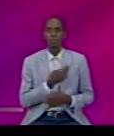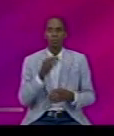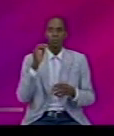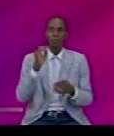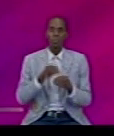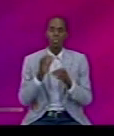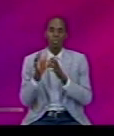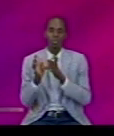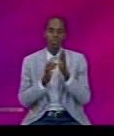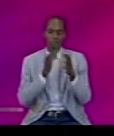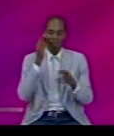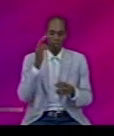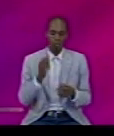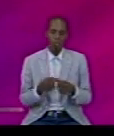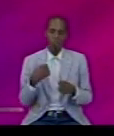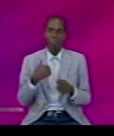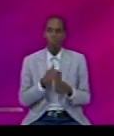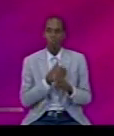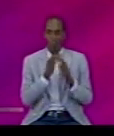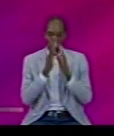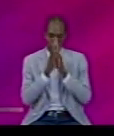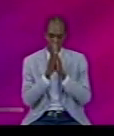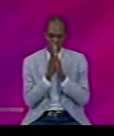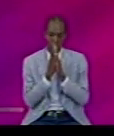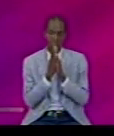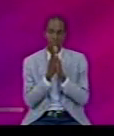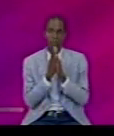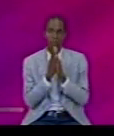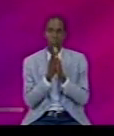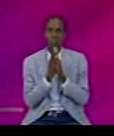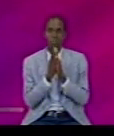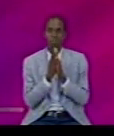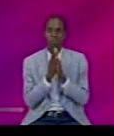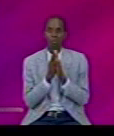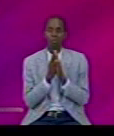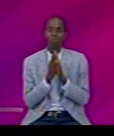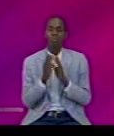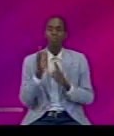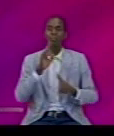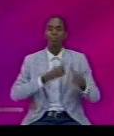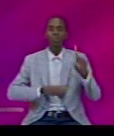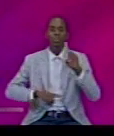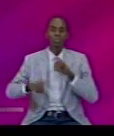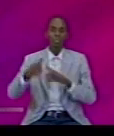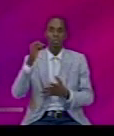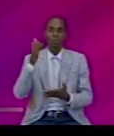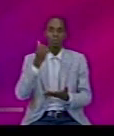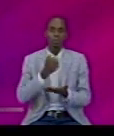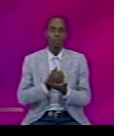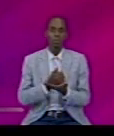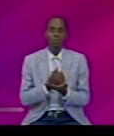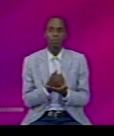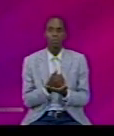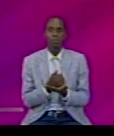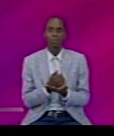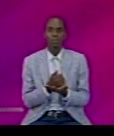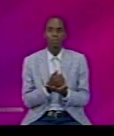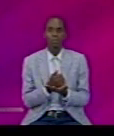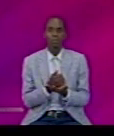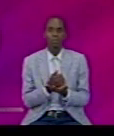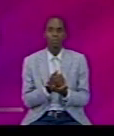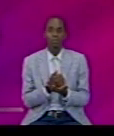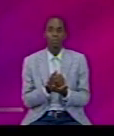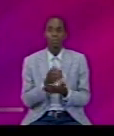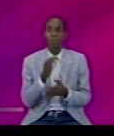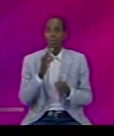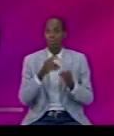In Jesus' name we pray. Let us say amen. If